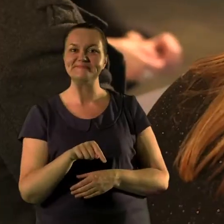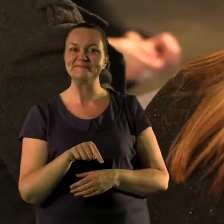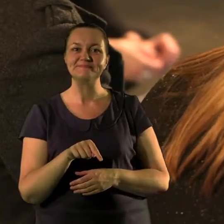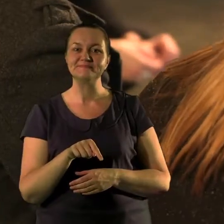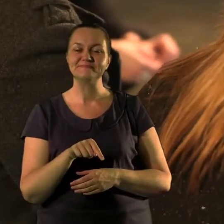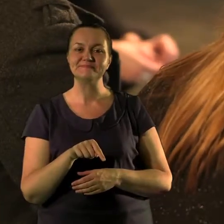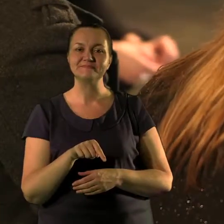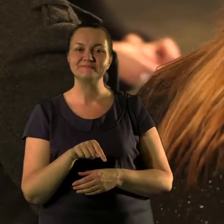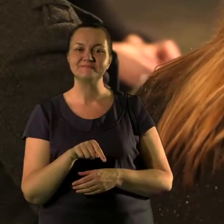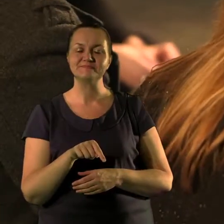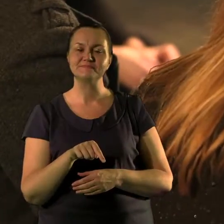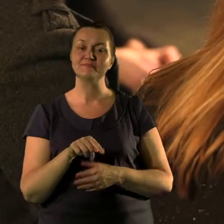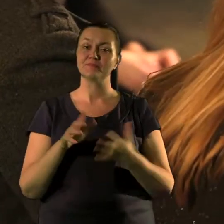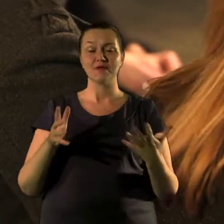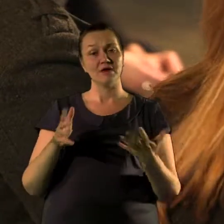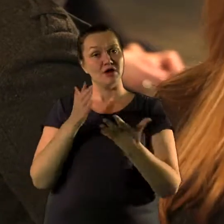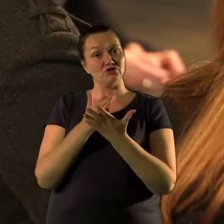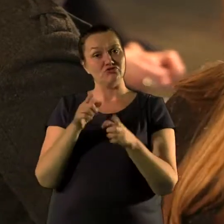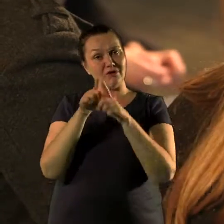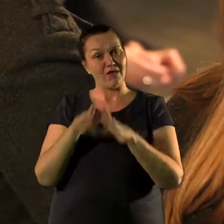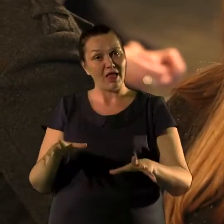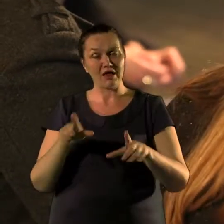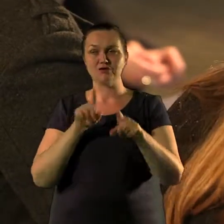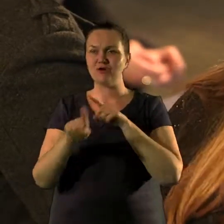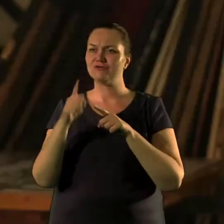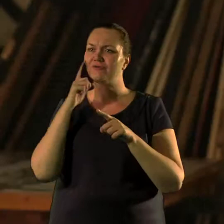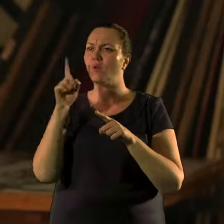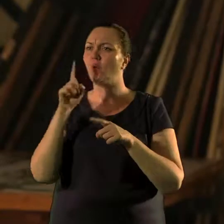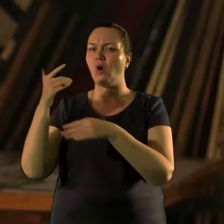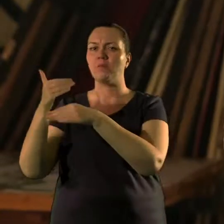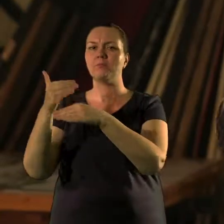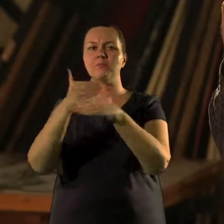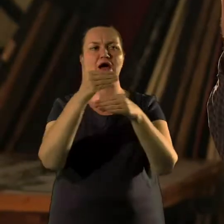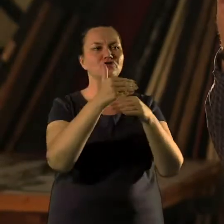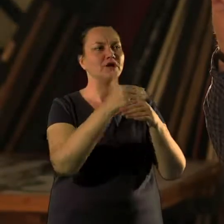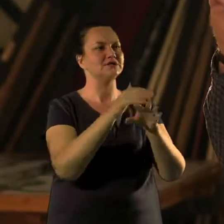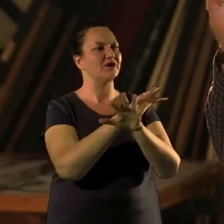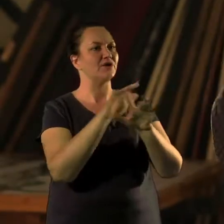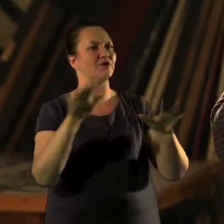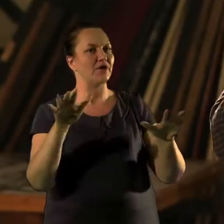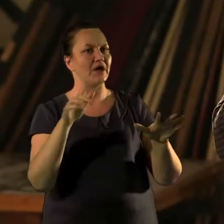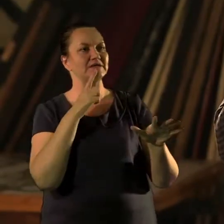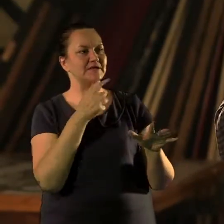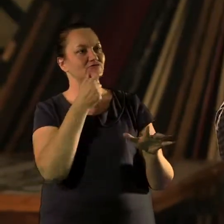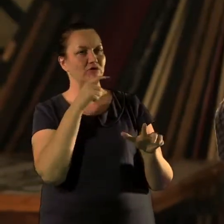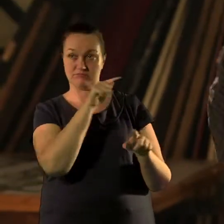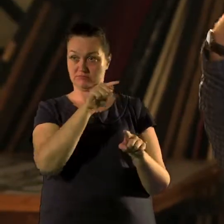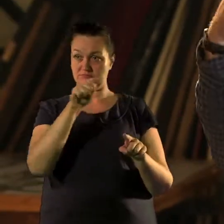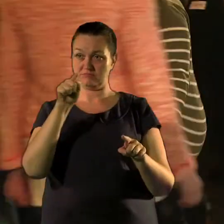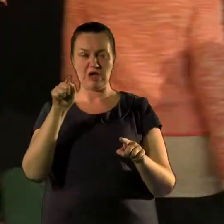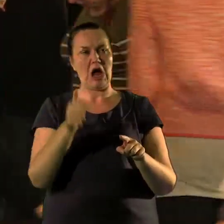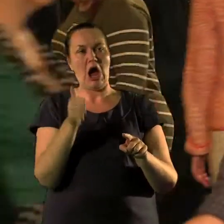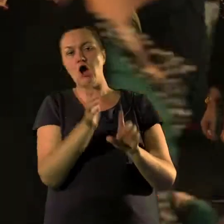It's almost like trying to isolate the potential barriers that are out there to inclusive work and saying these are the ways that you can get around